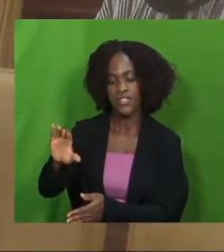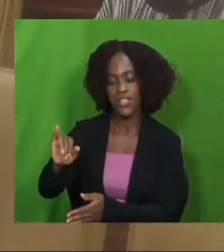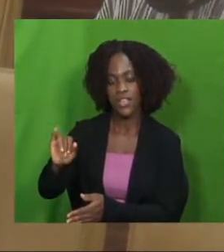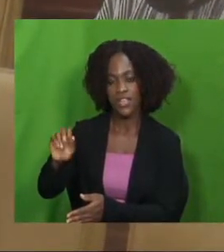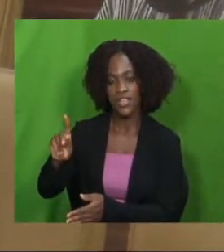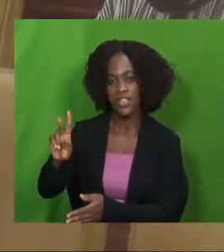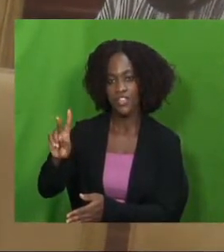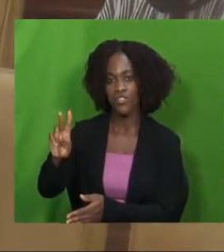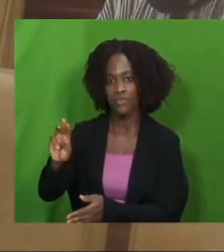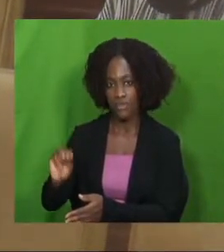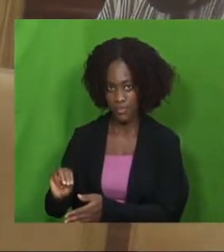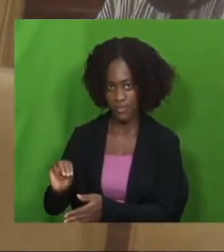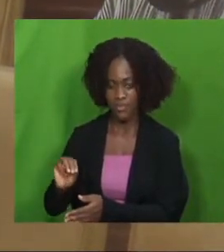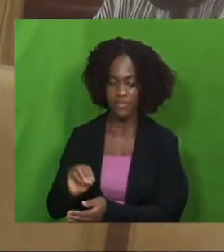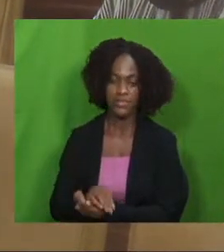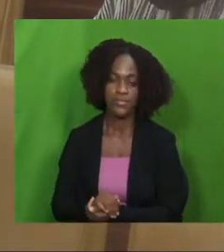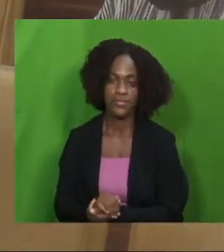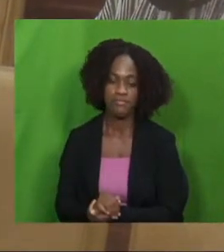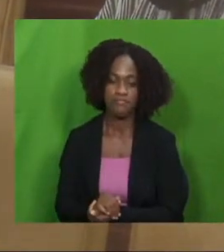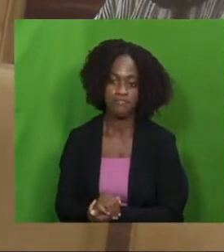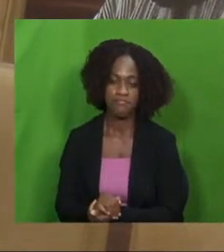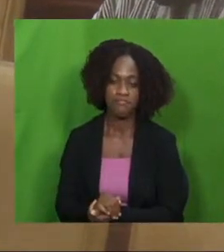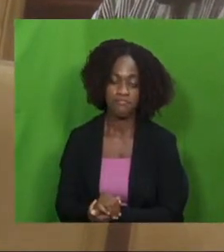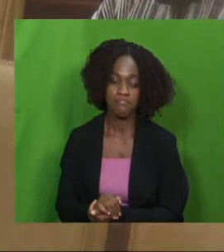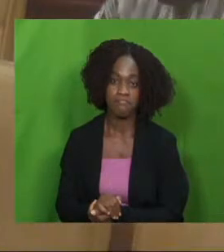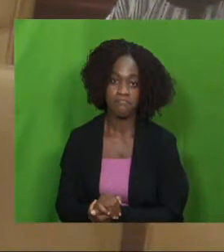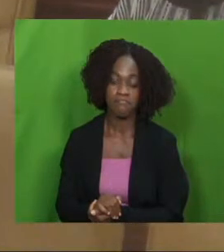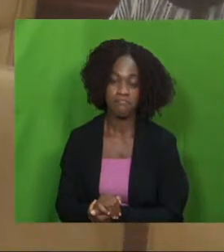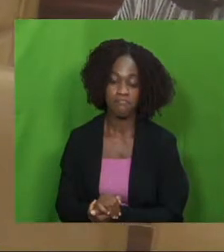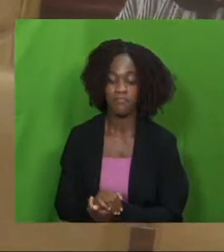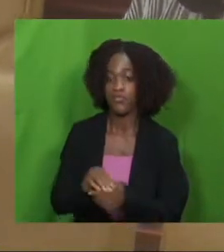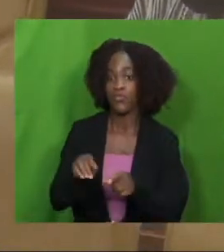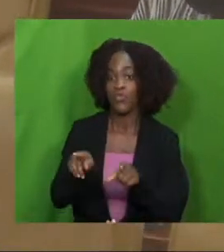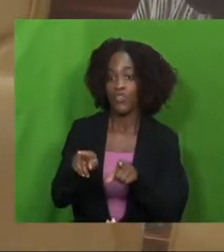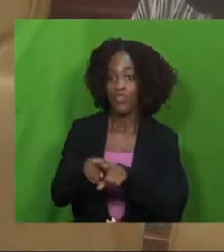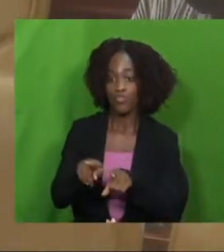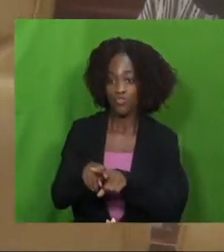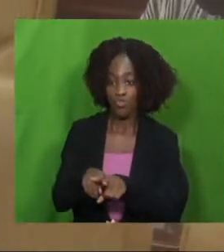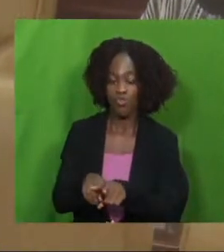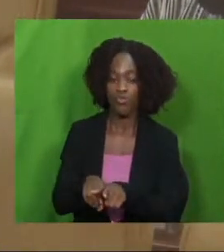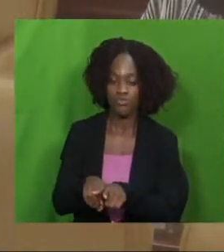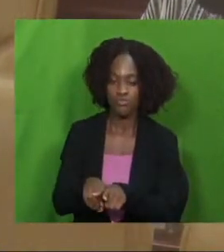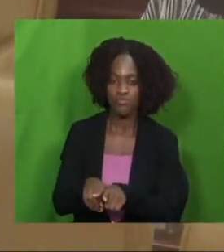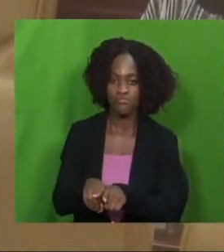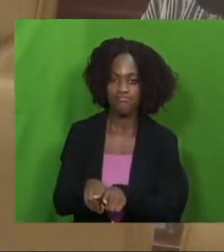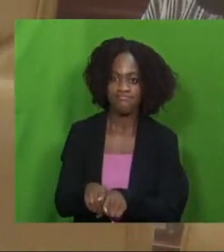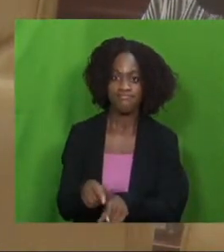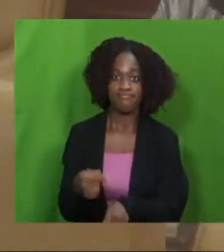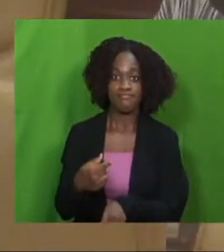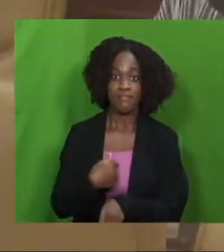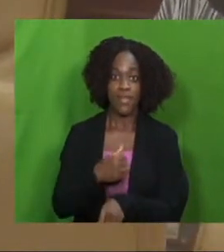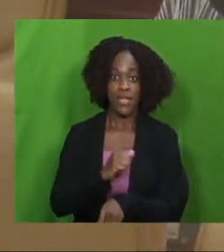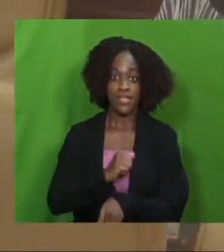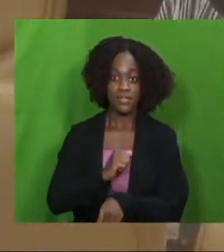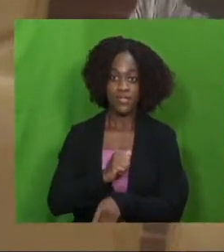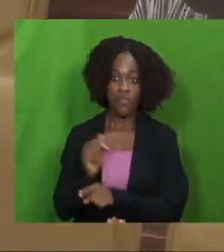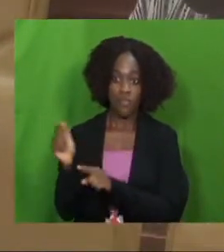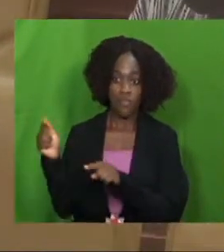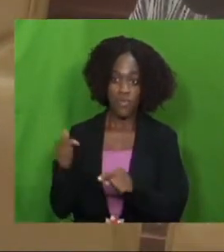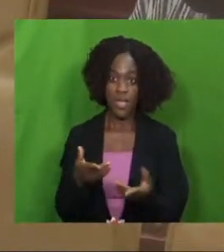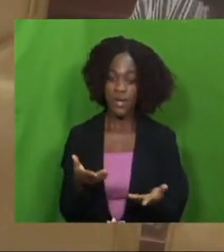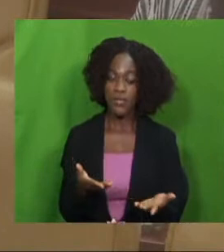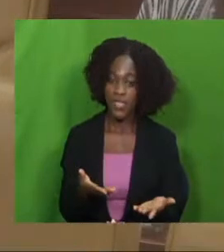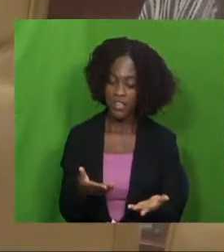D-Z-I-K-U-M. In addition to that, Mr. Speaker, in attendance, I was there to give them